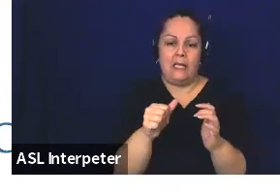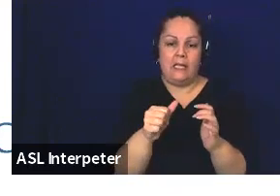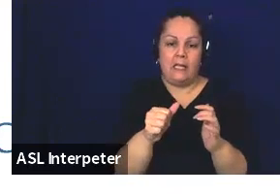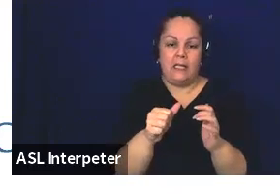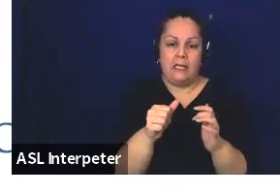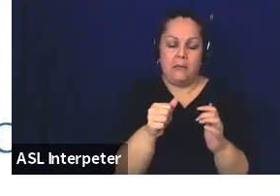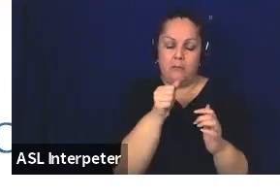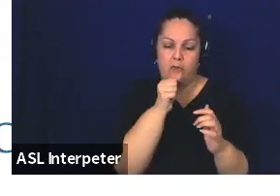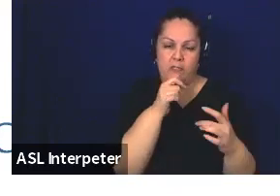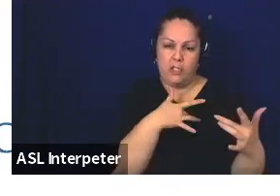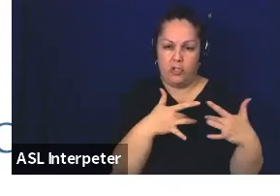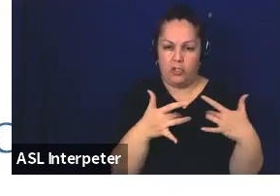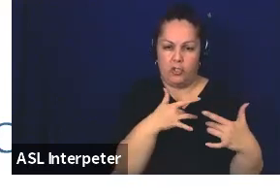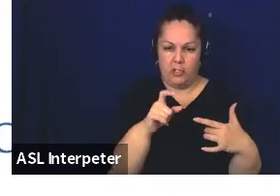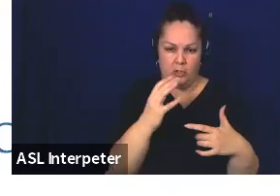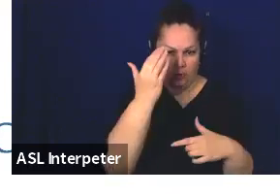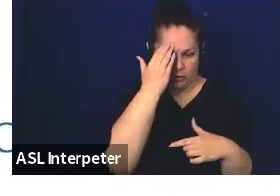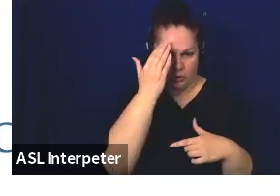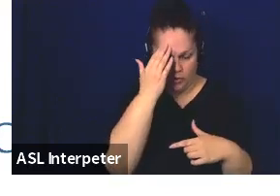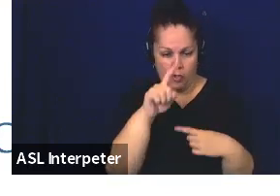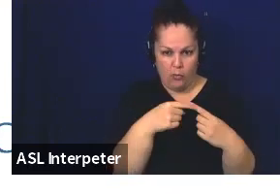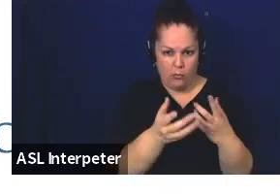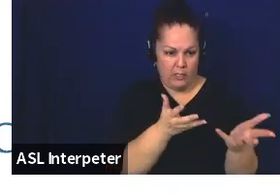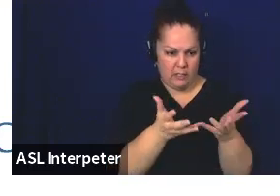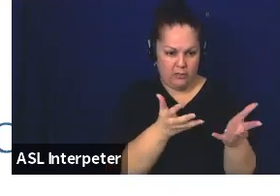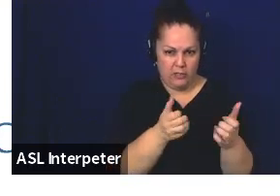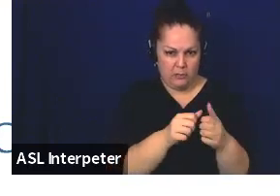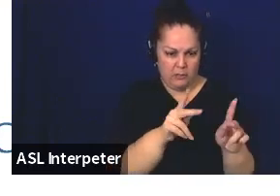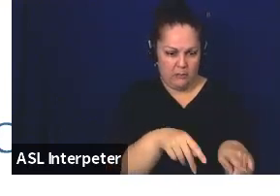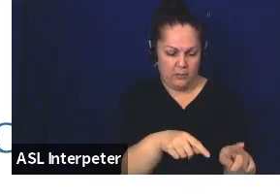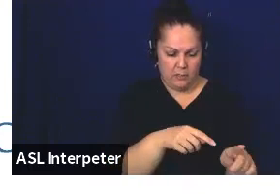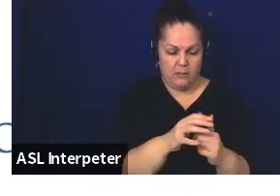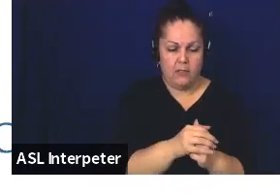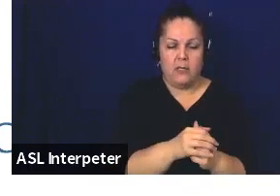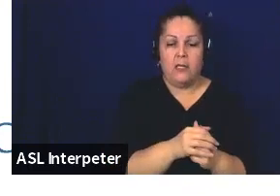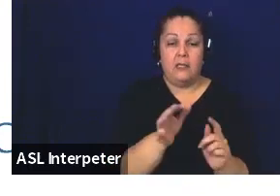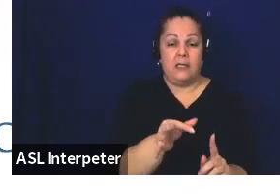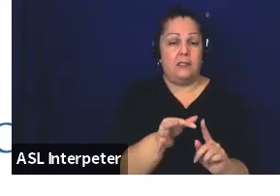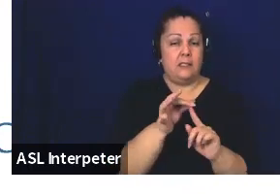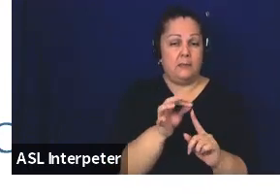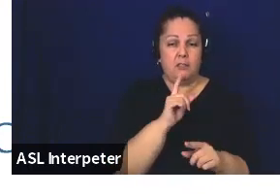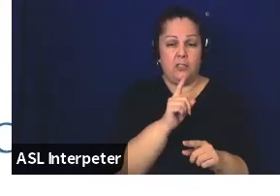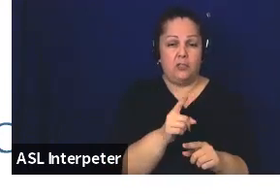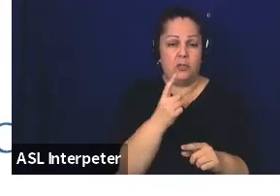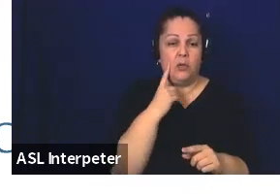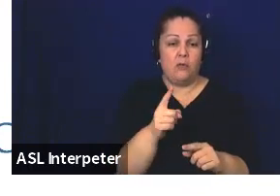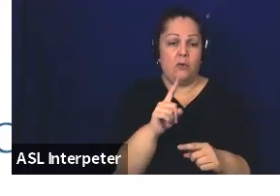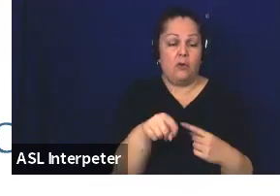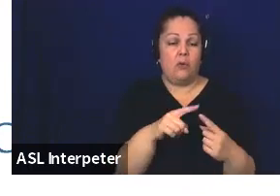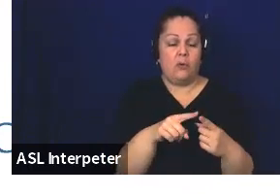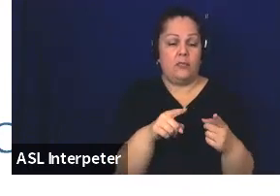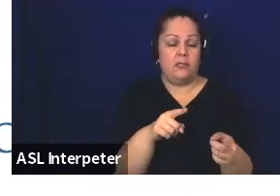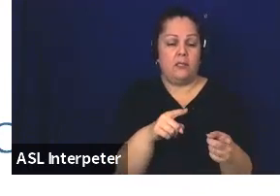concerns that we should be aware of when we are interacting with the individual. This is especially true for when there